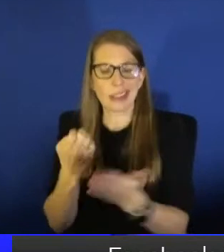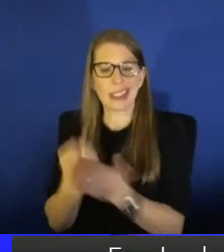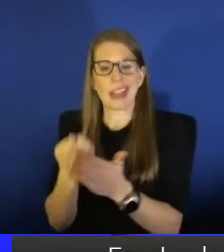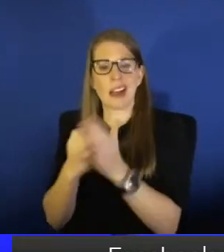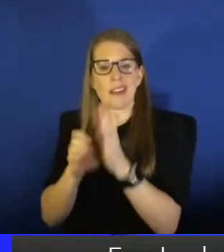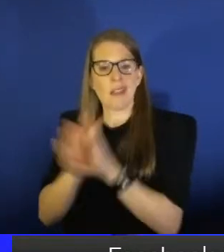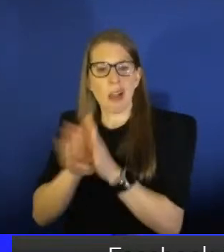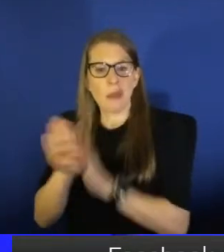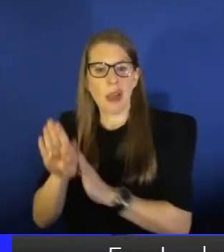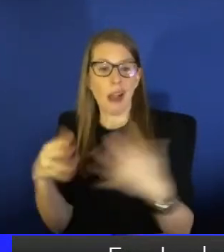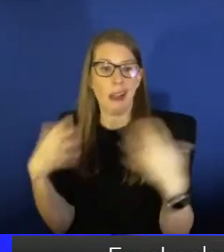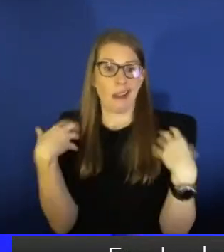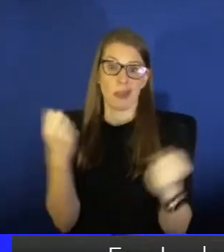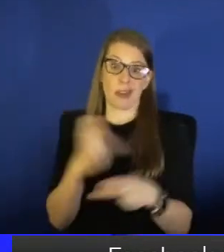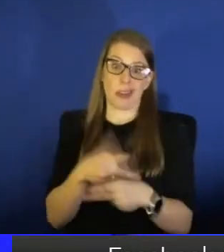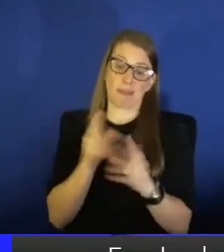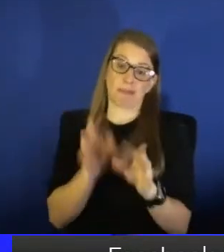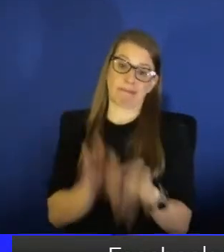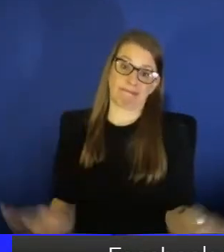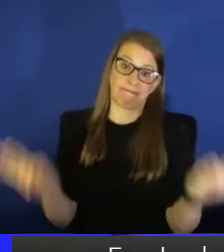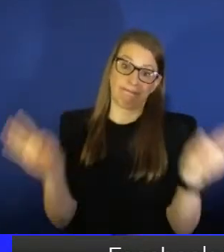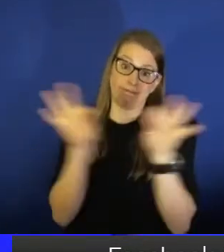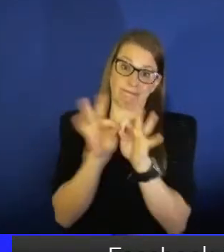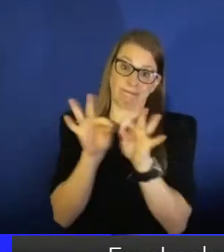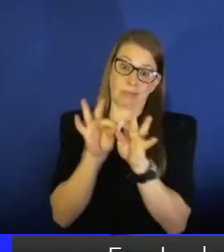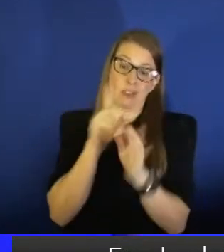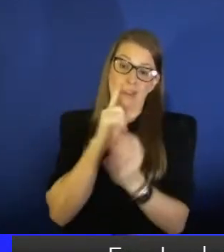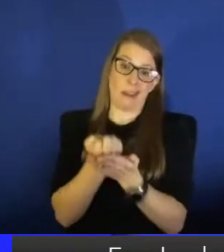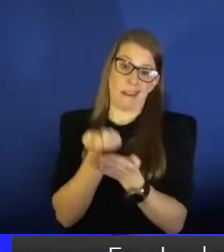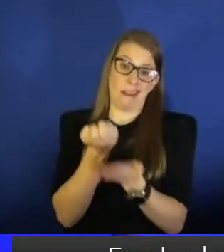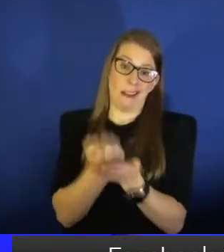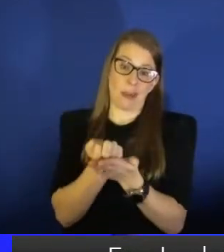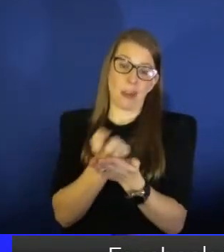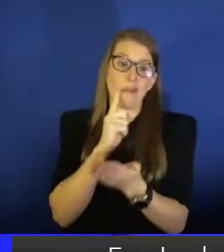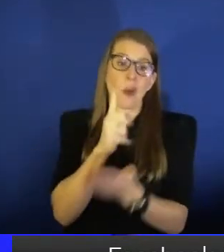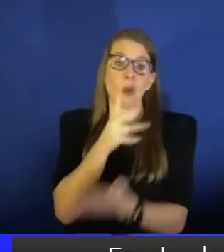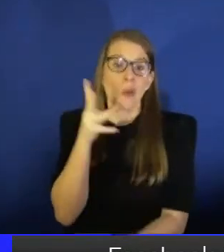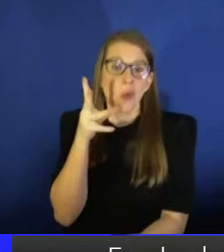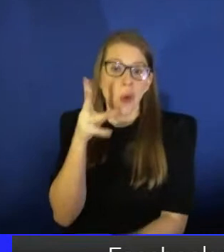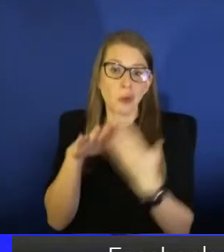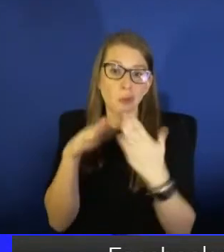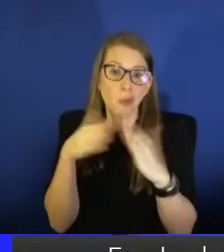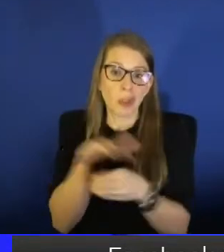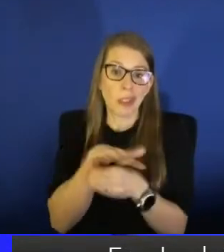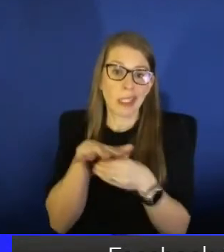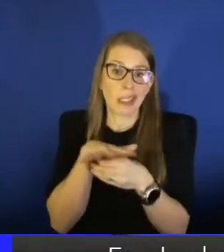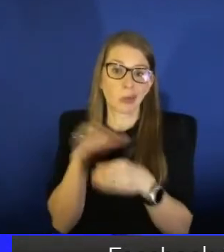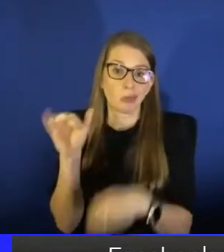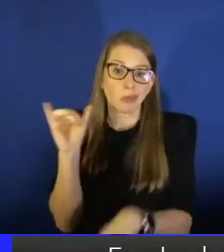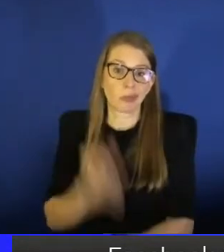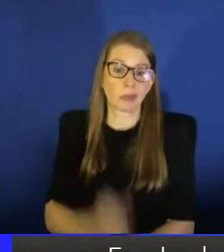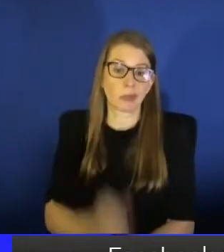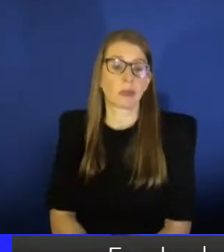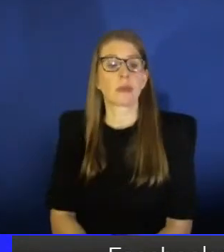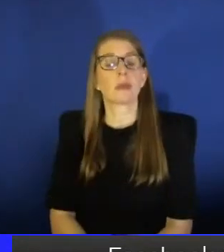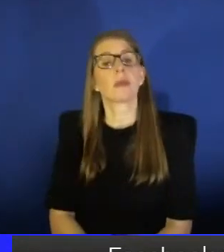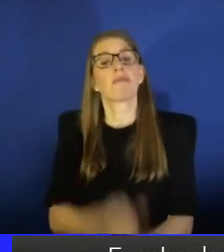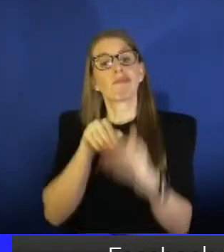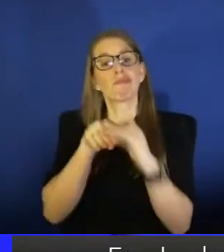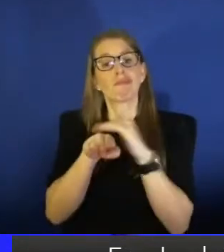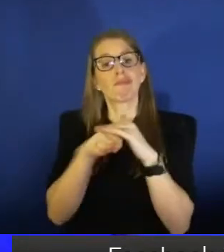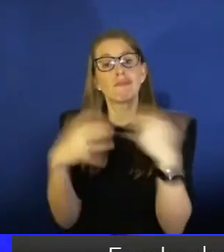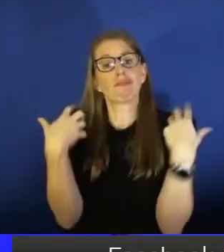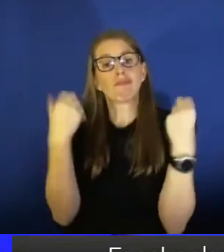is a pretty important component to the economy in most of our rural communities. So being able to access healthcare